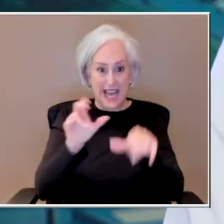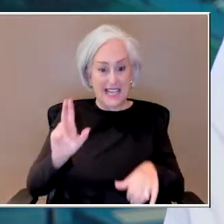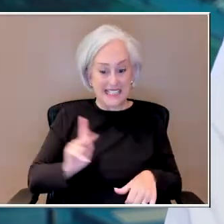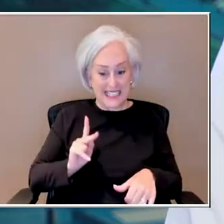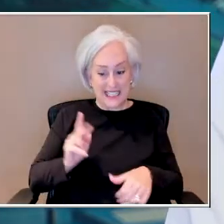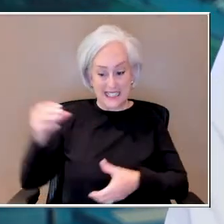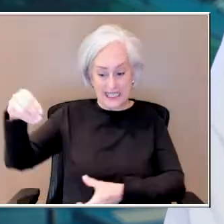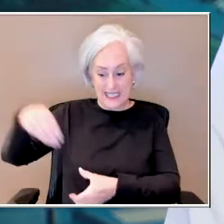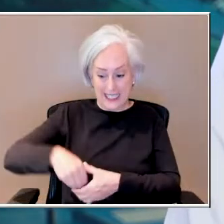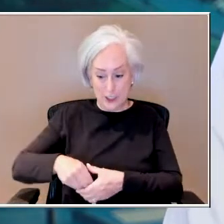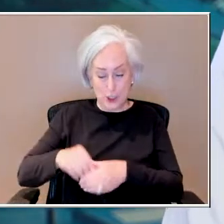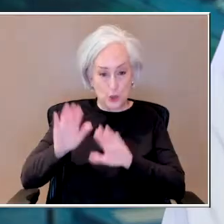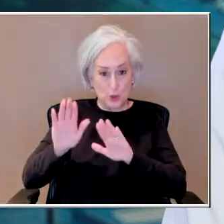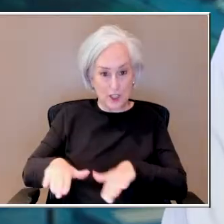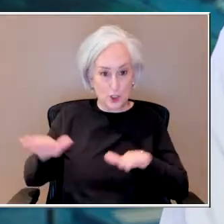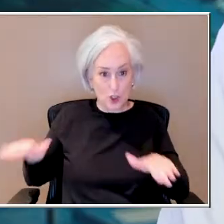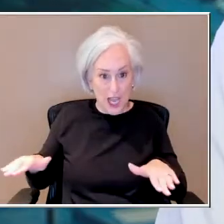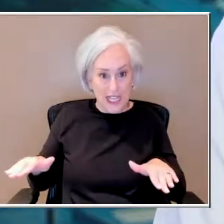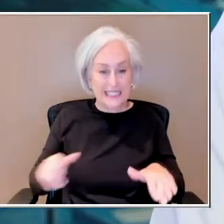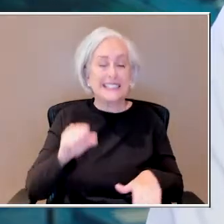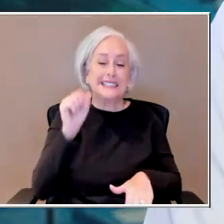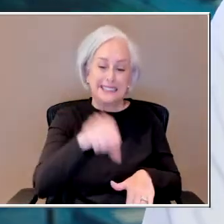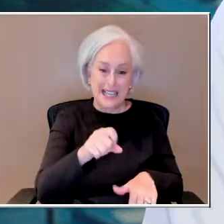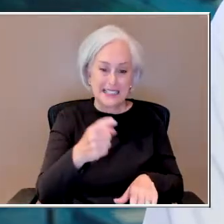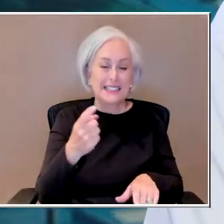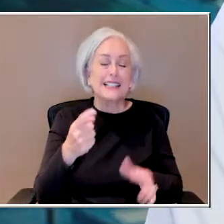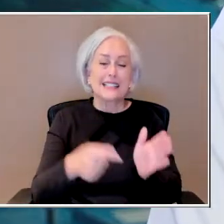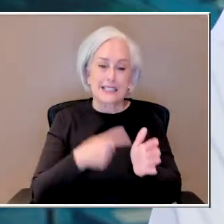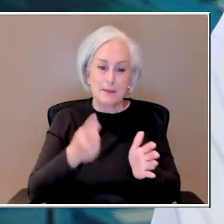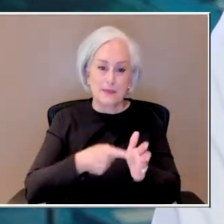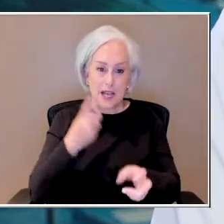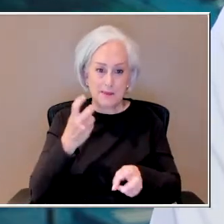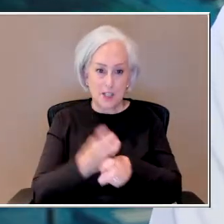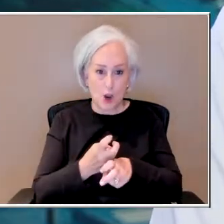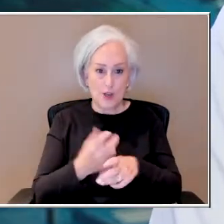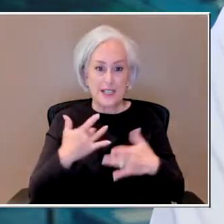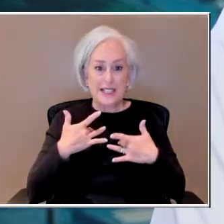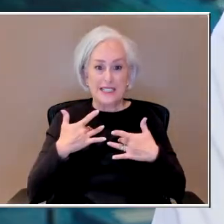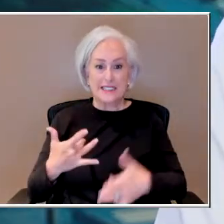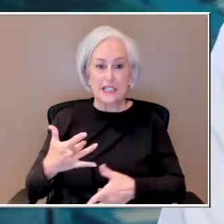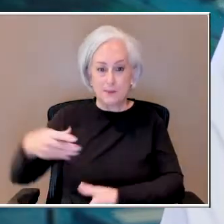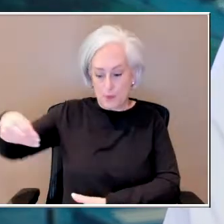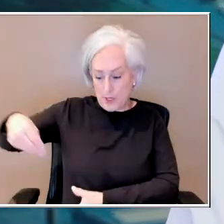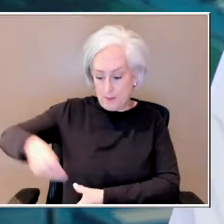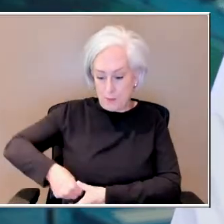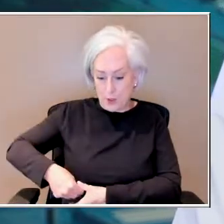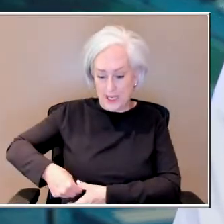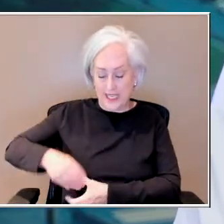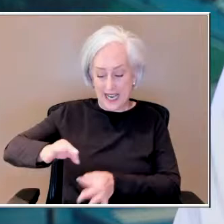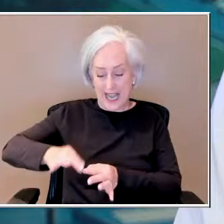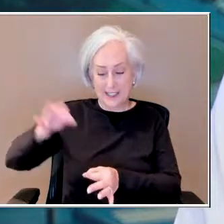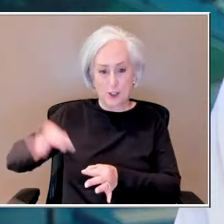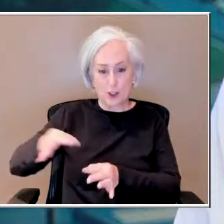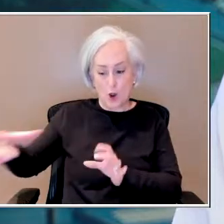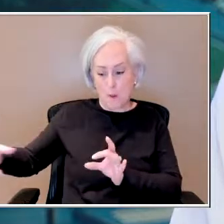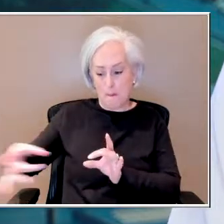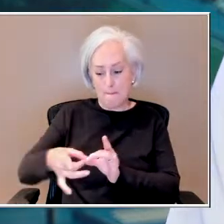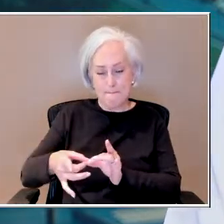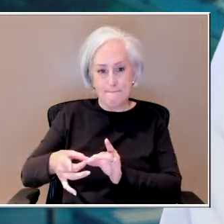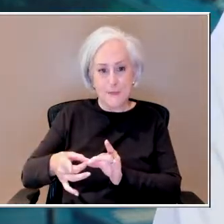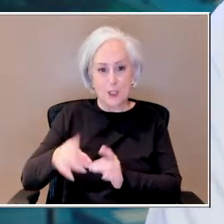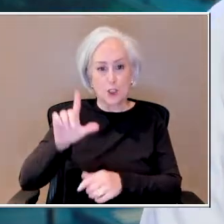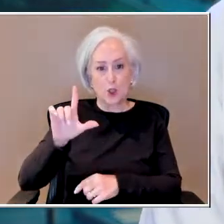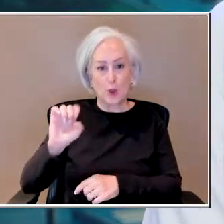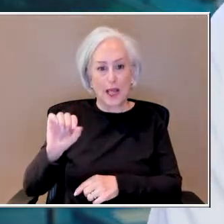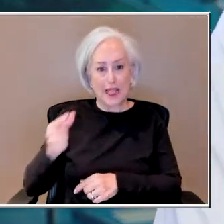There are different things we have to do. Usually we sew kidneys into the leg vessels, and when they're smaller children